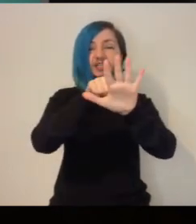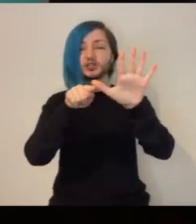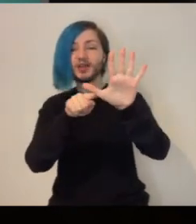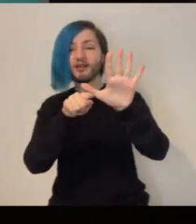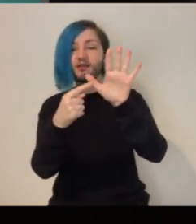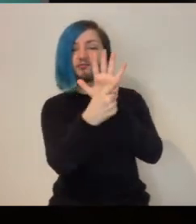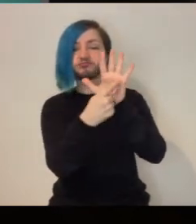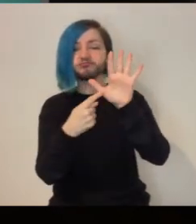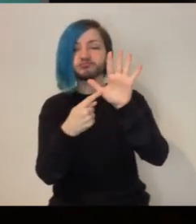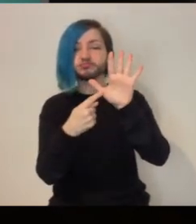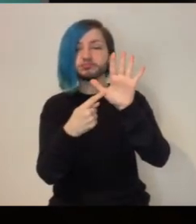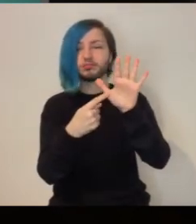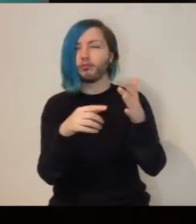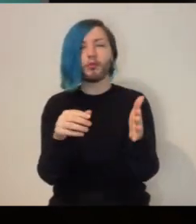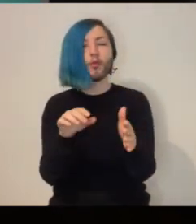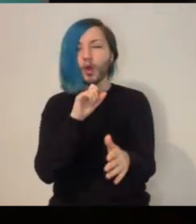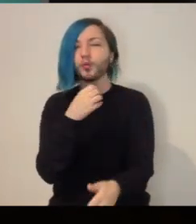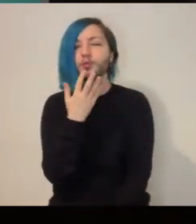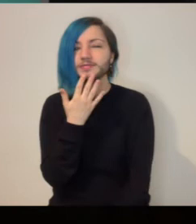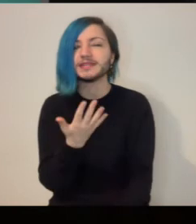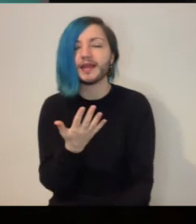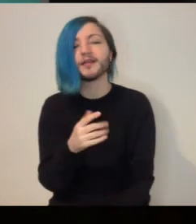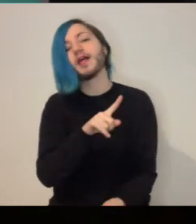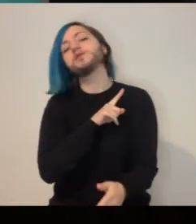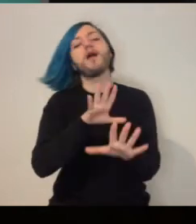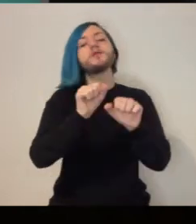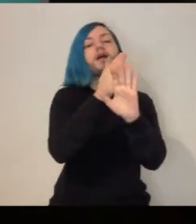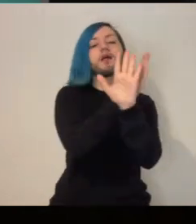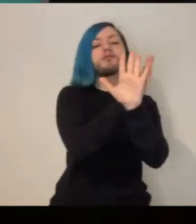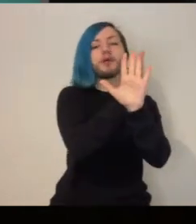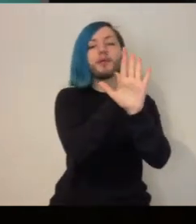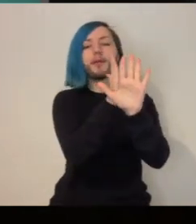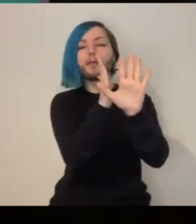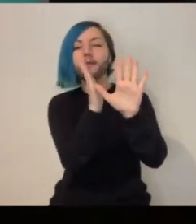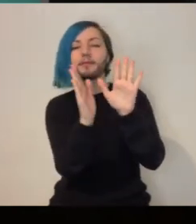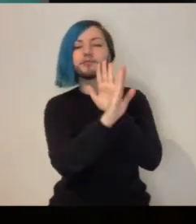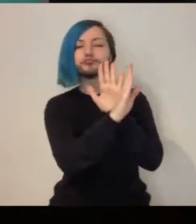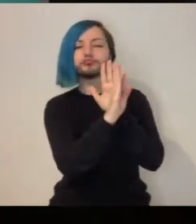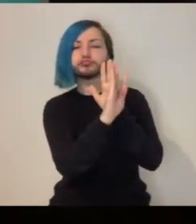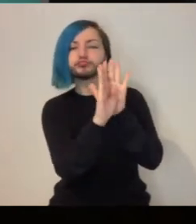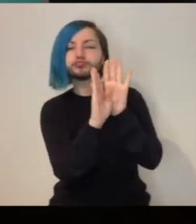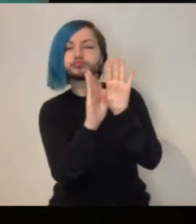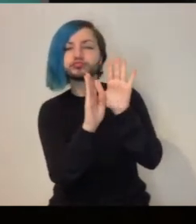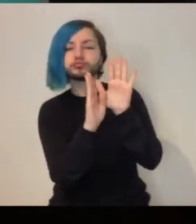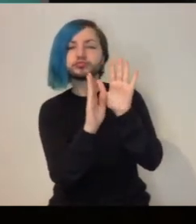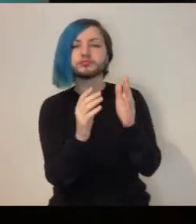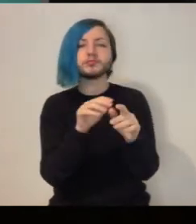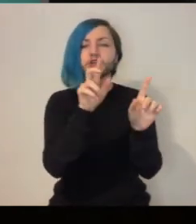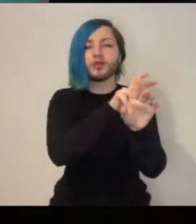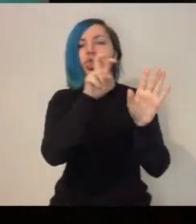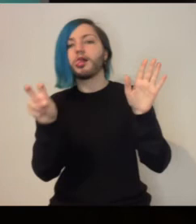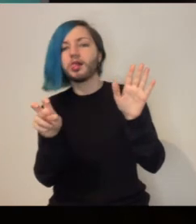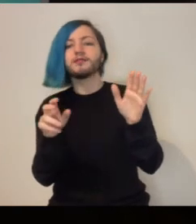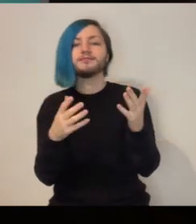almost certainly make an error, which is why you work up gradually, heading towards the next section. You don't leap too far.